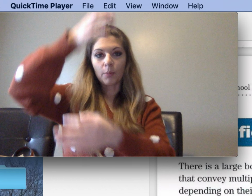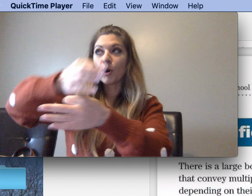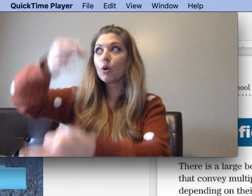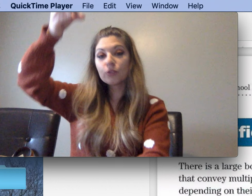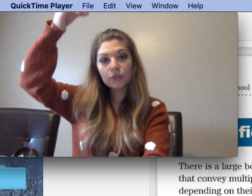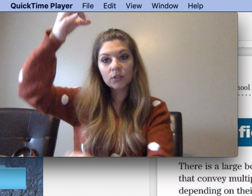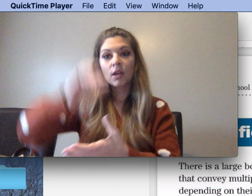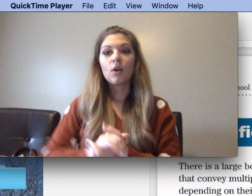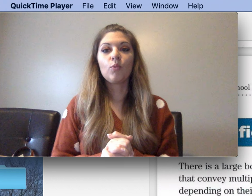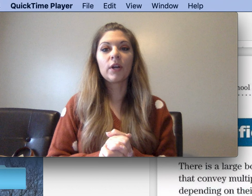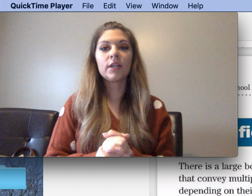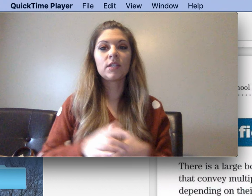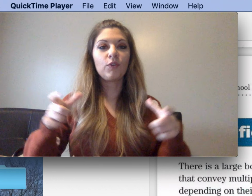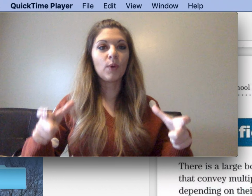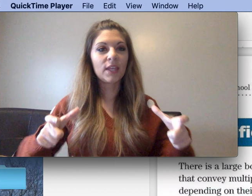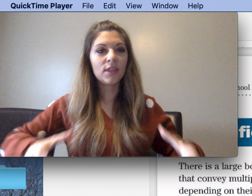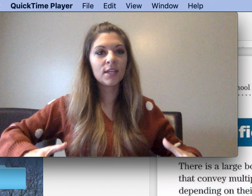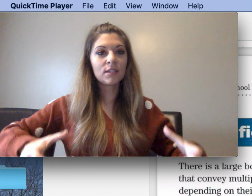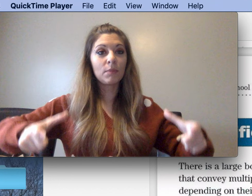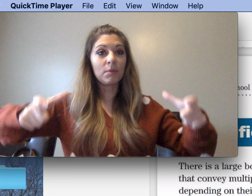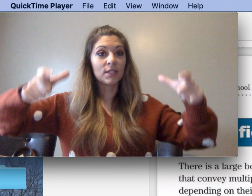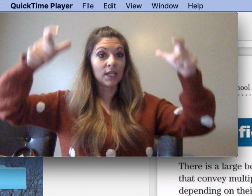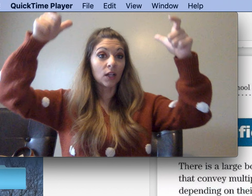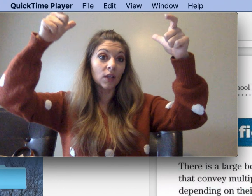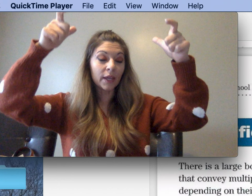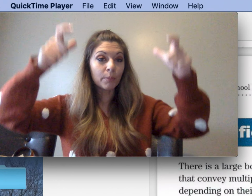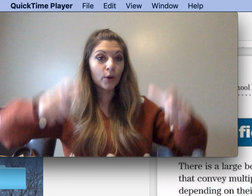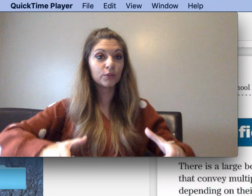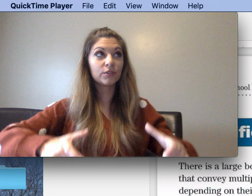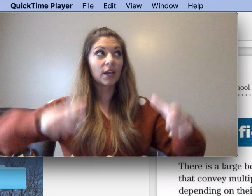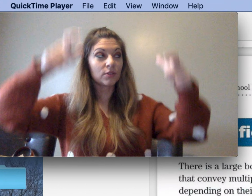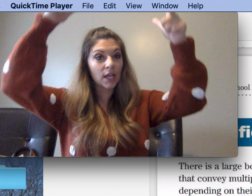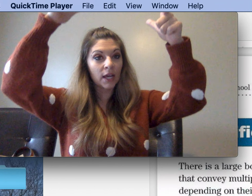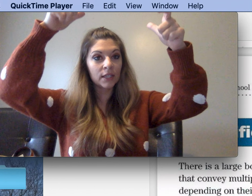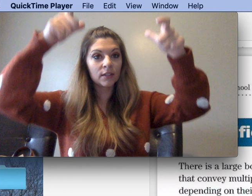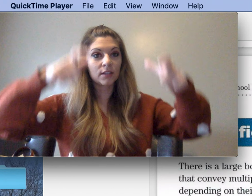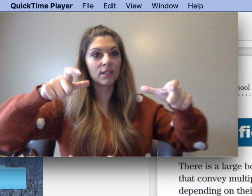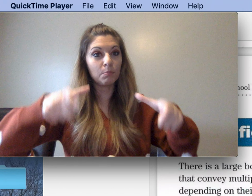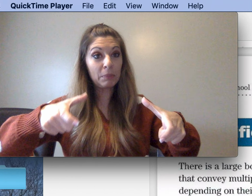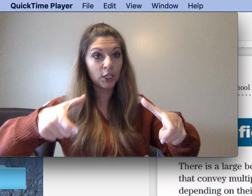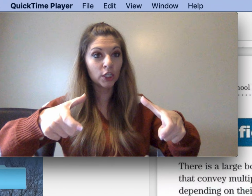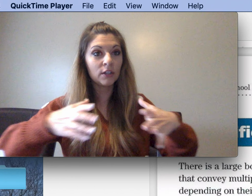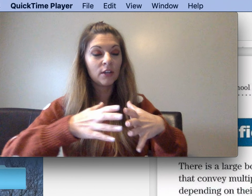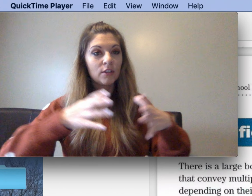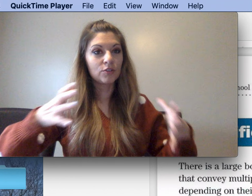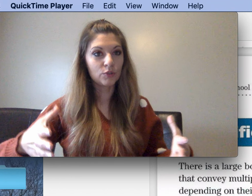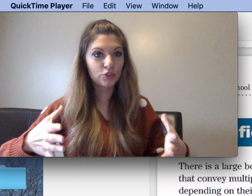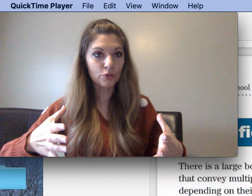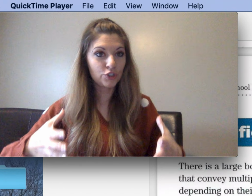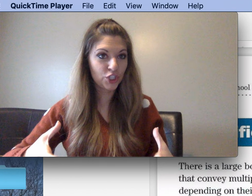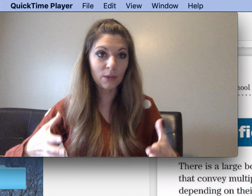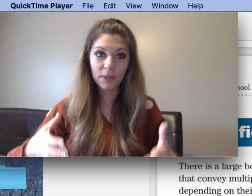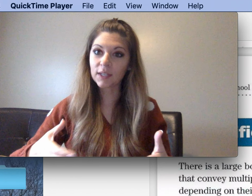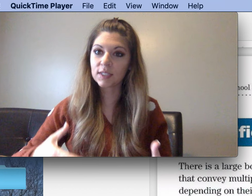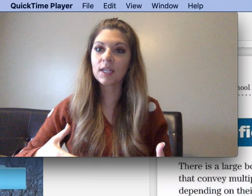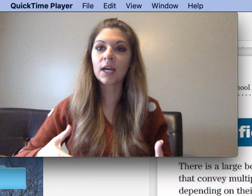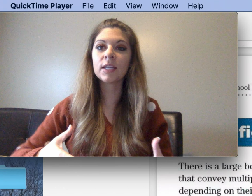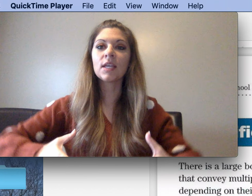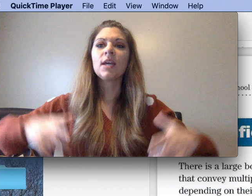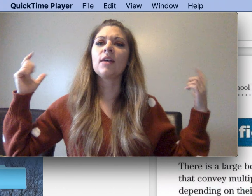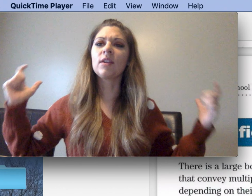like a post. Whereas if you went like this, maybe it's like a light post outside because it's bigger, so it shows shape